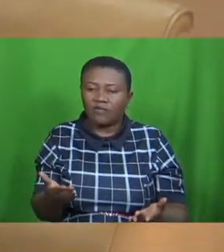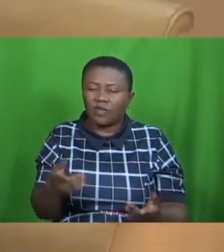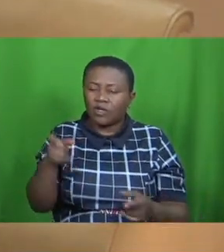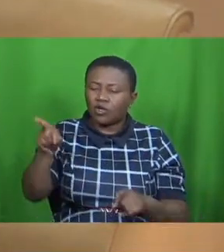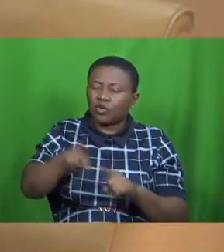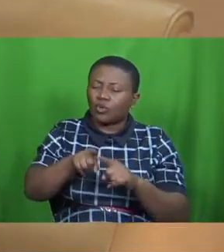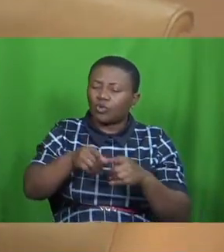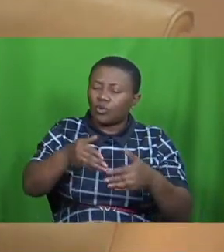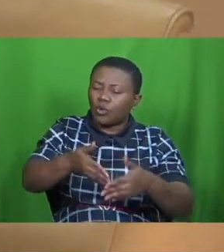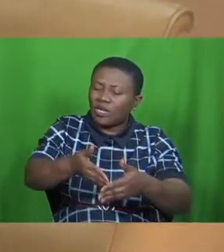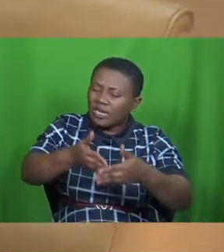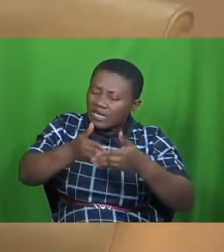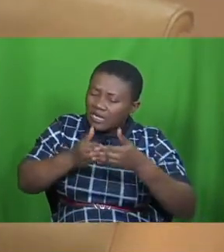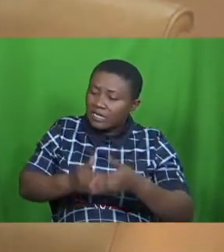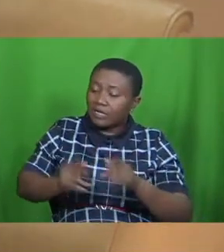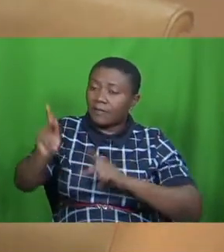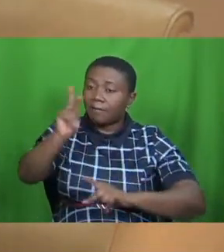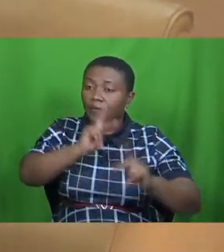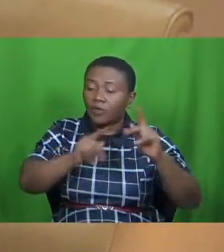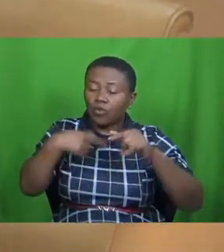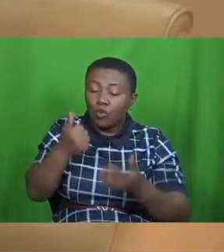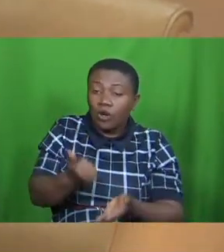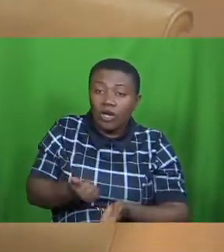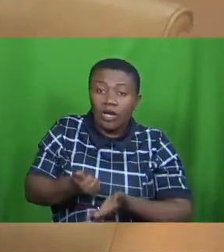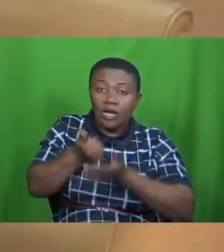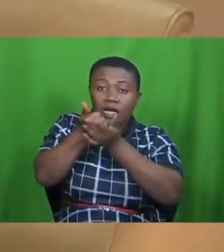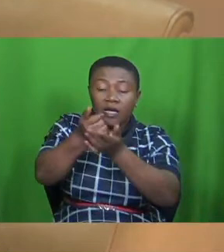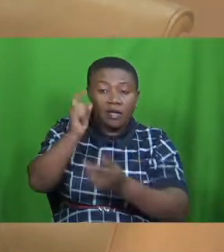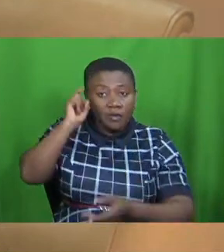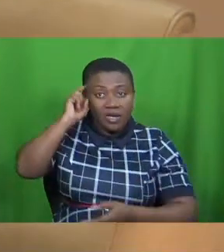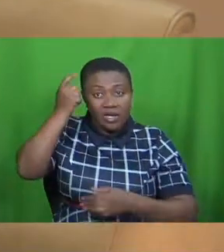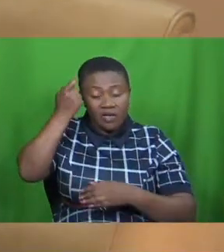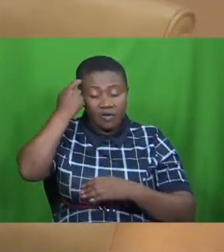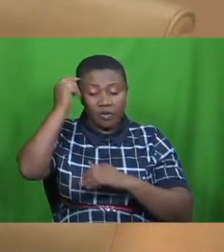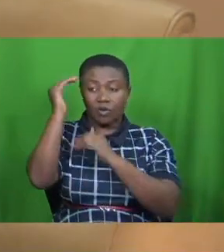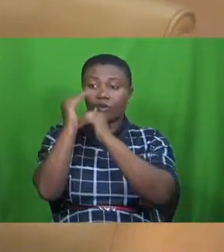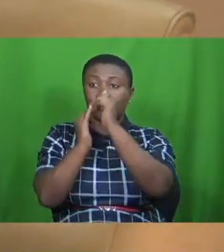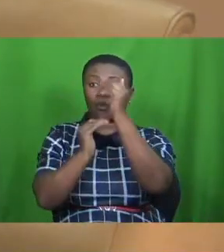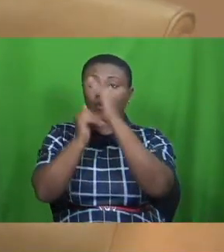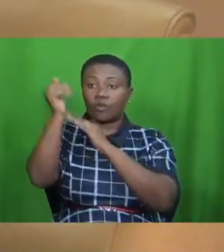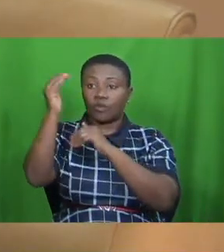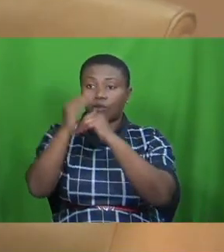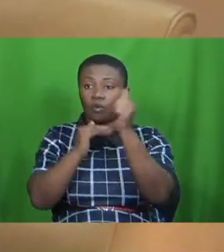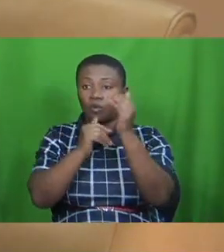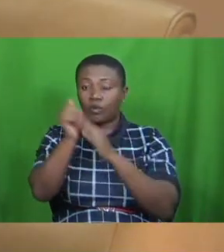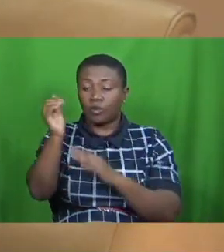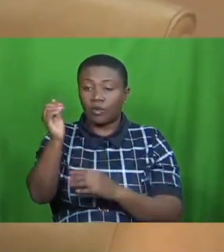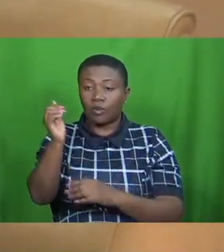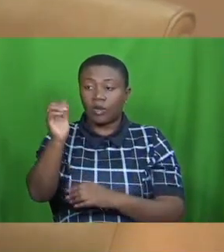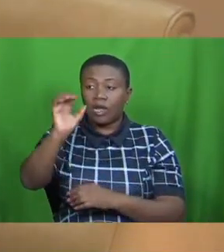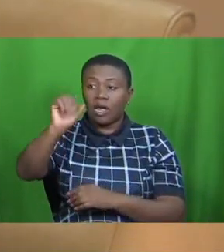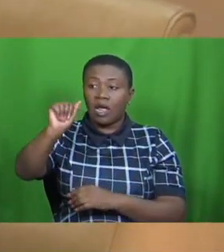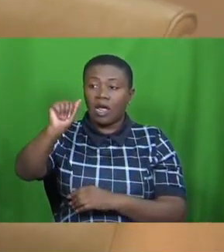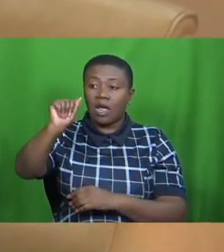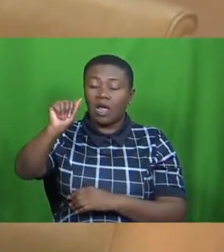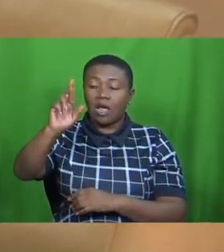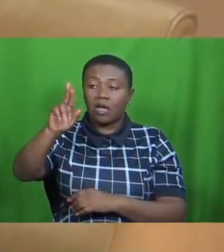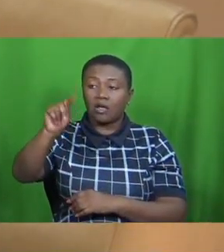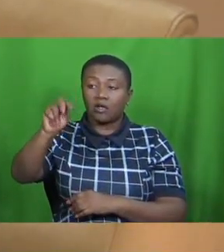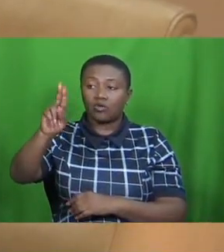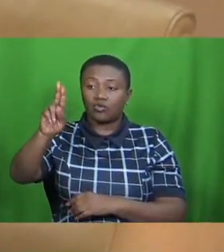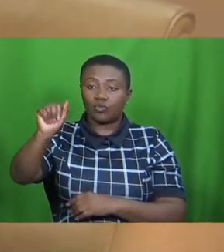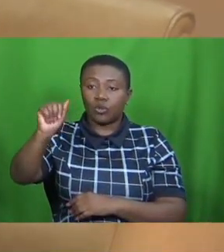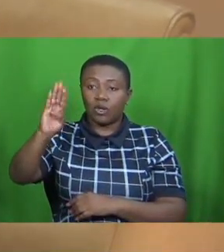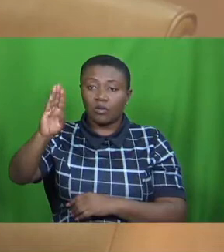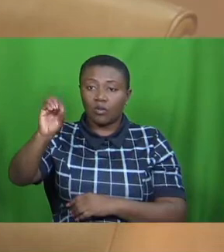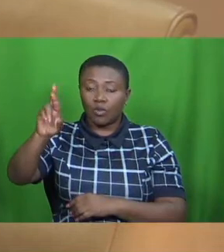men who assisted government in the construction of the Atuabo gas project.